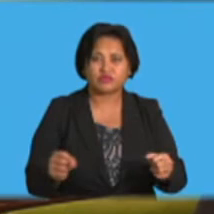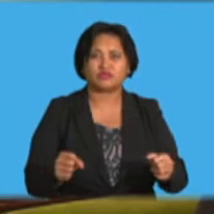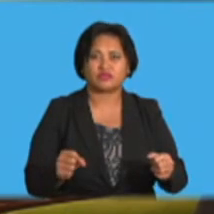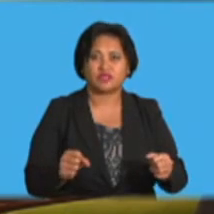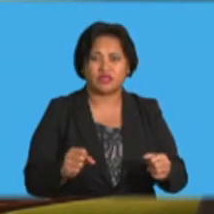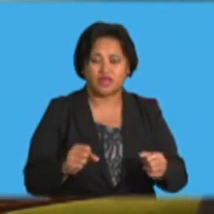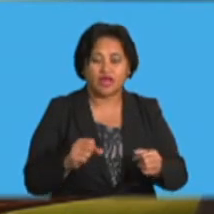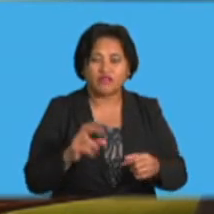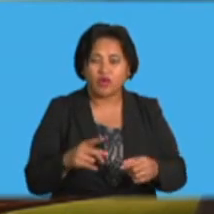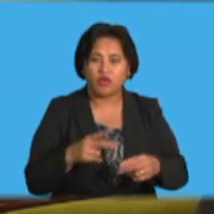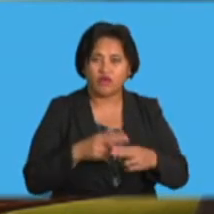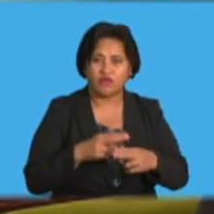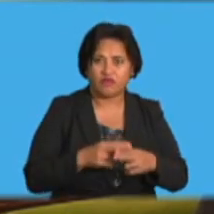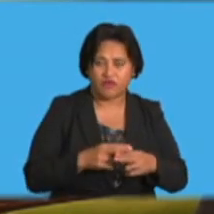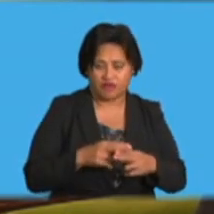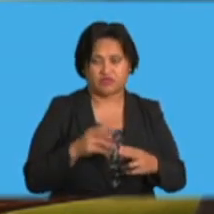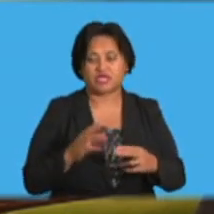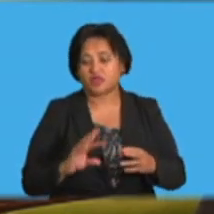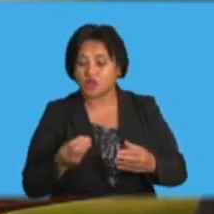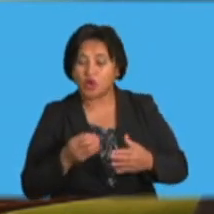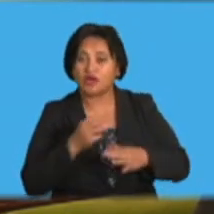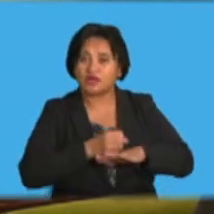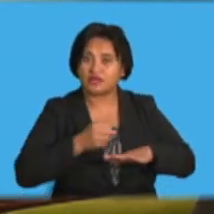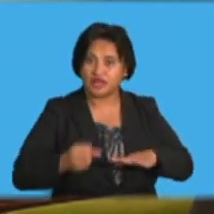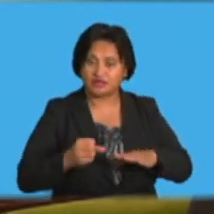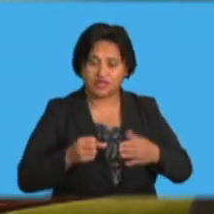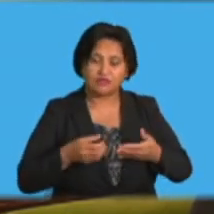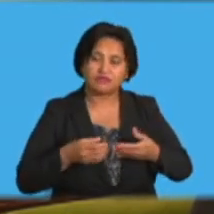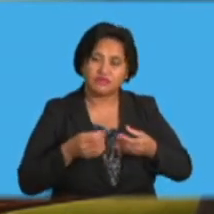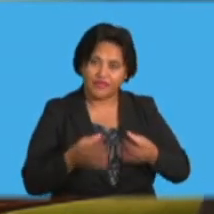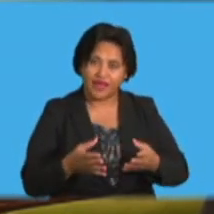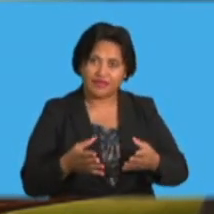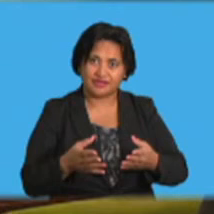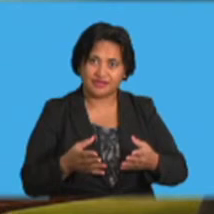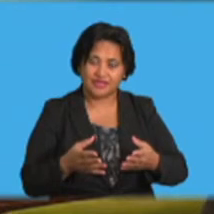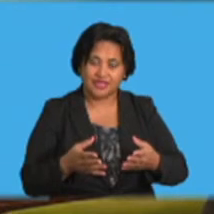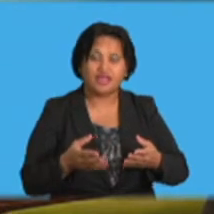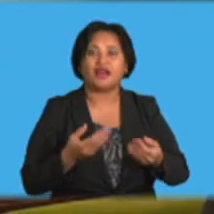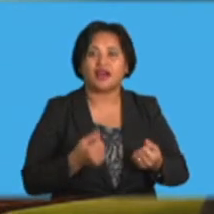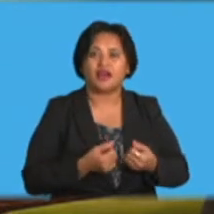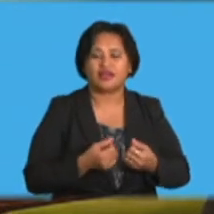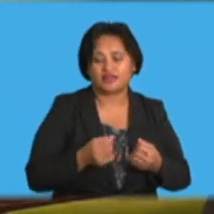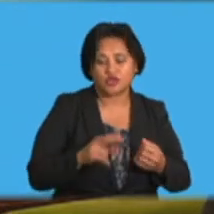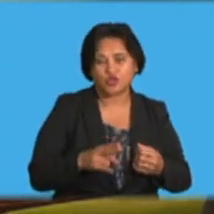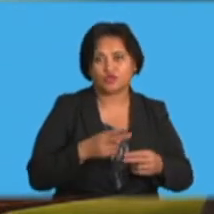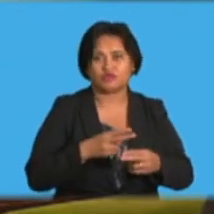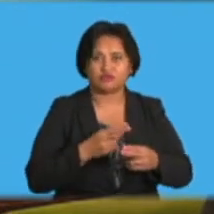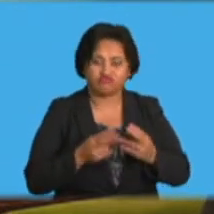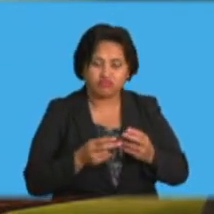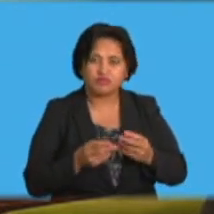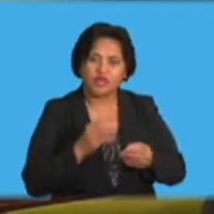livestock. Government, through Farm Care Initiative, provided immediate assistance to farmers to help in restoring local supply of crops and vegetables and